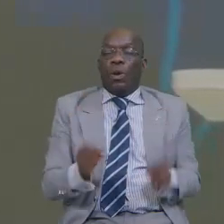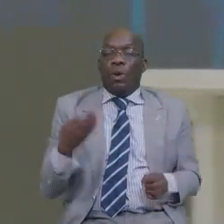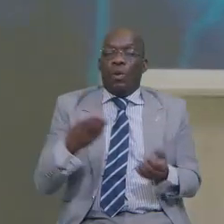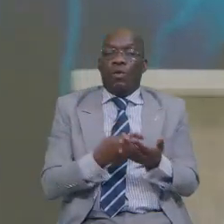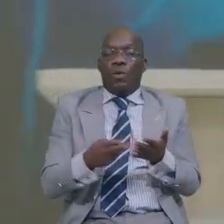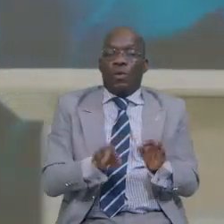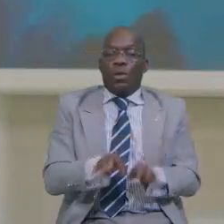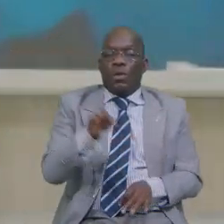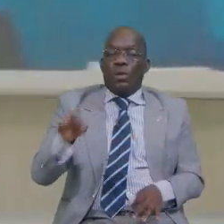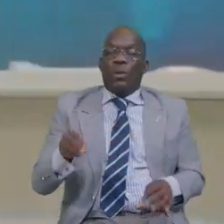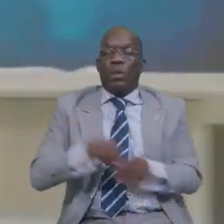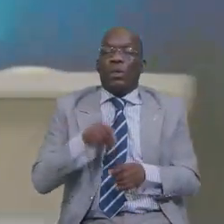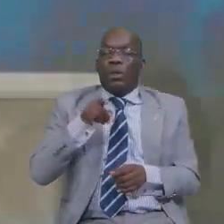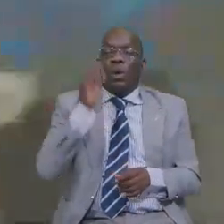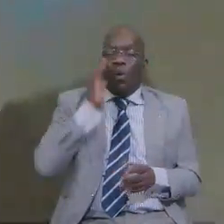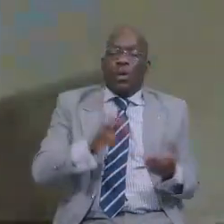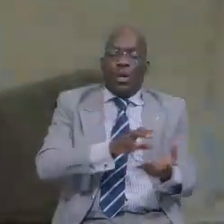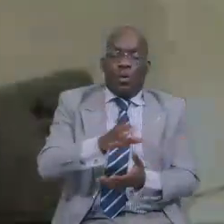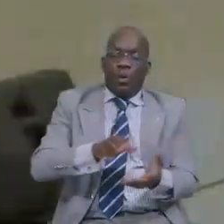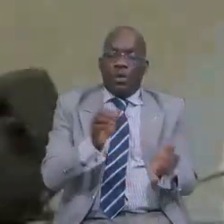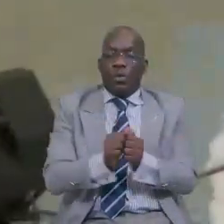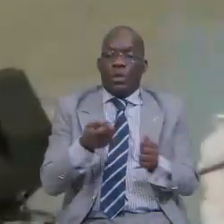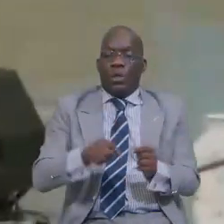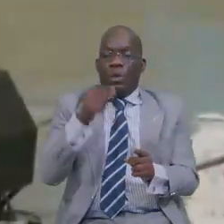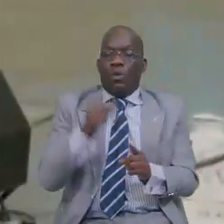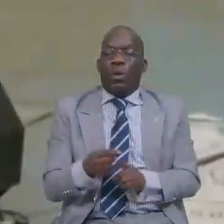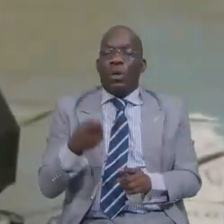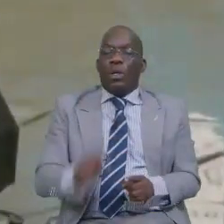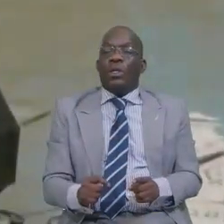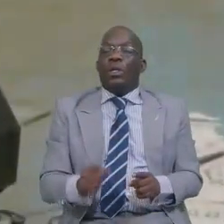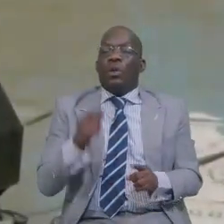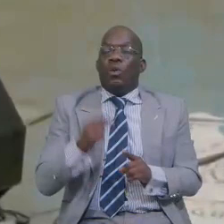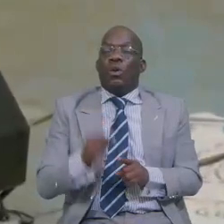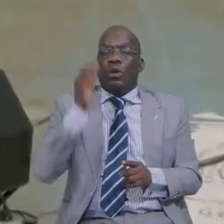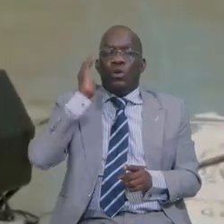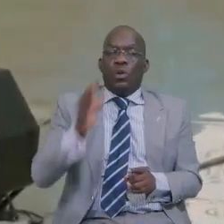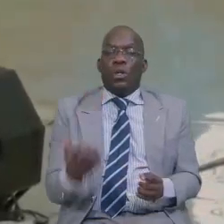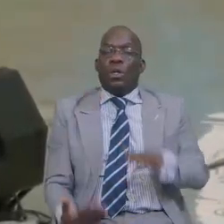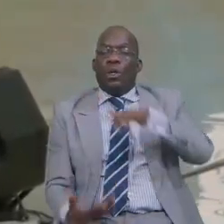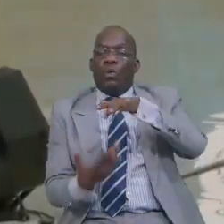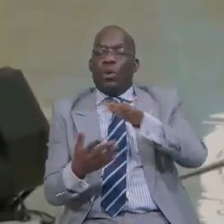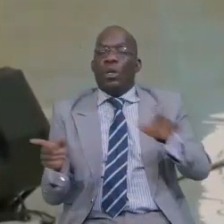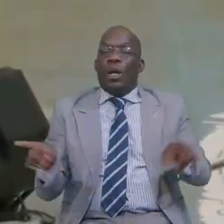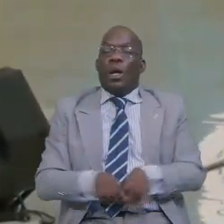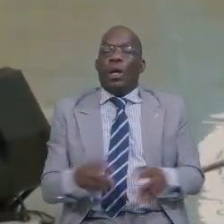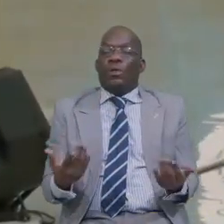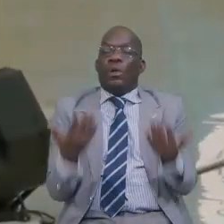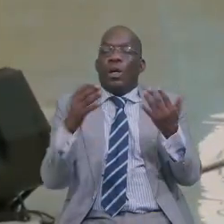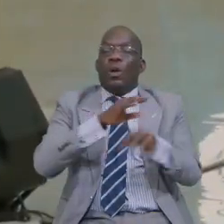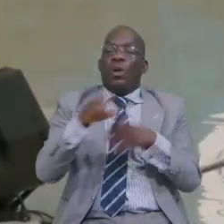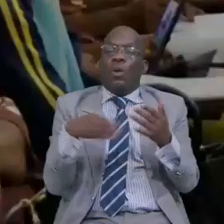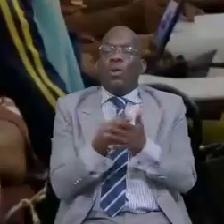mix with those words, and your words will burn like fire, and all those evil spirits, they'll come out